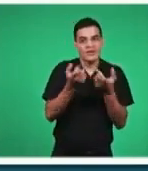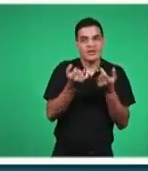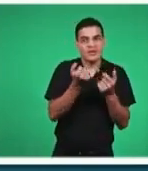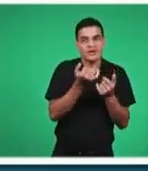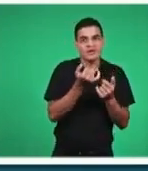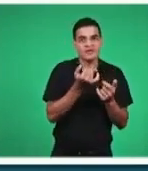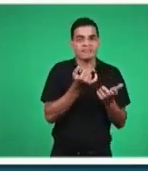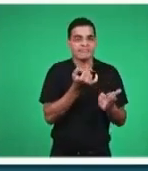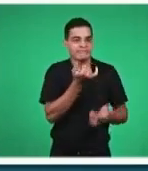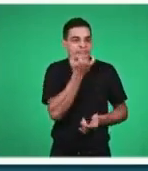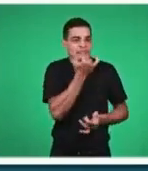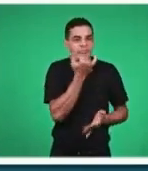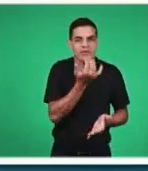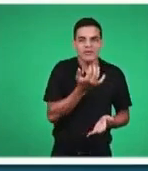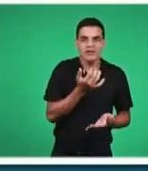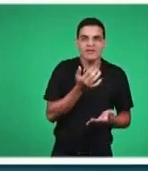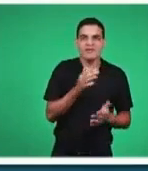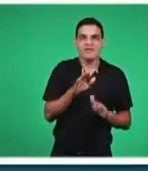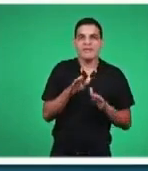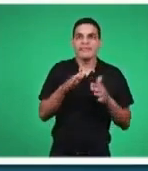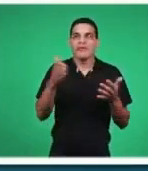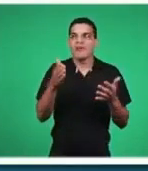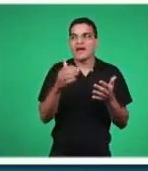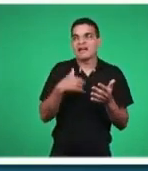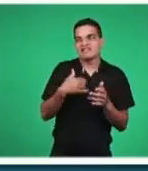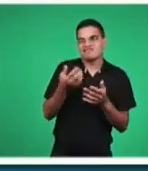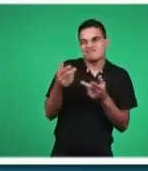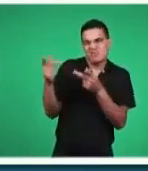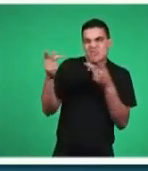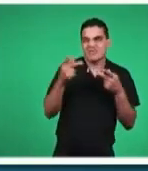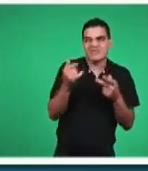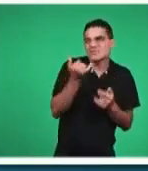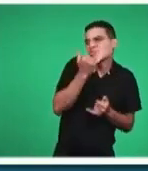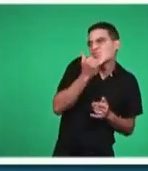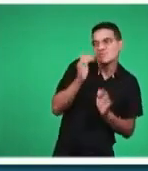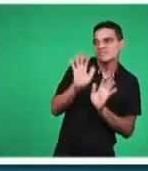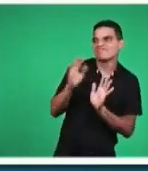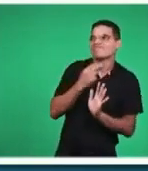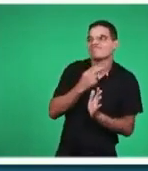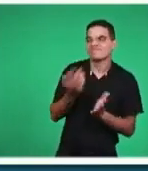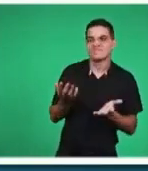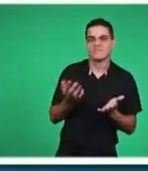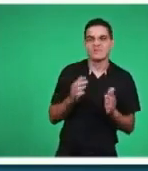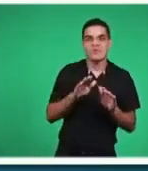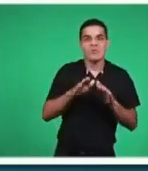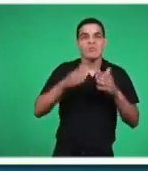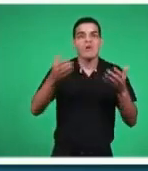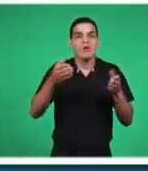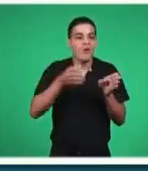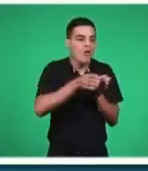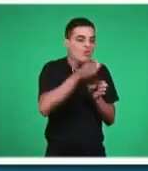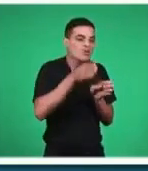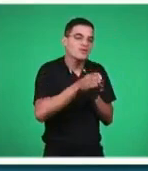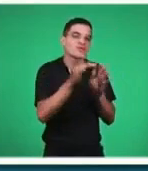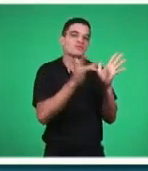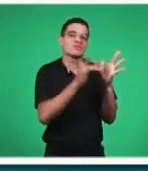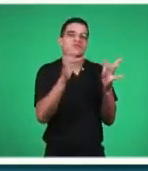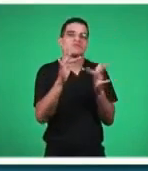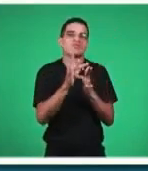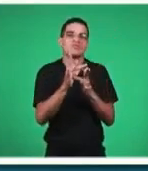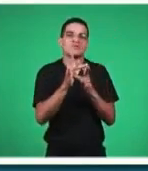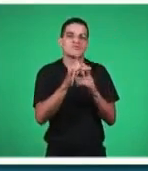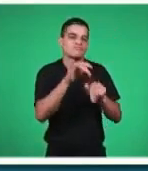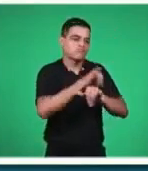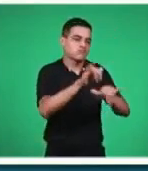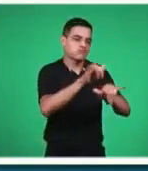that were giving excuses as to why they couldn't go to the feast. So what were the recommendations from